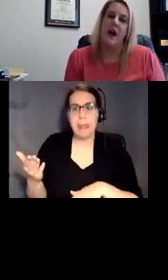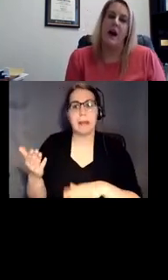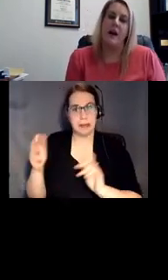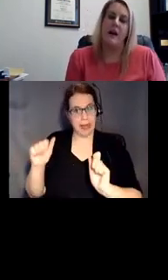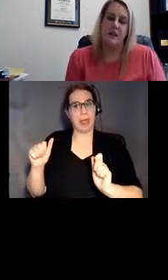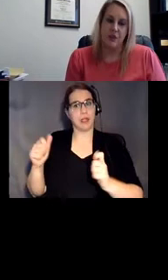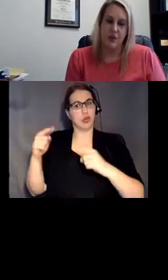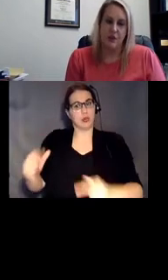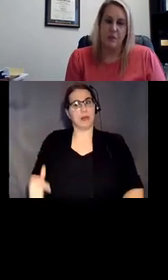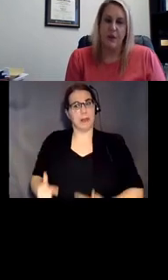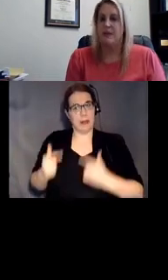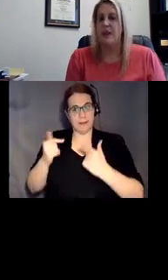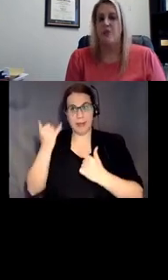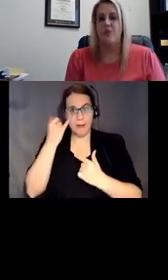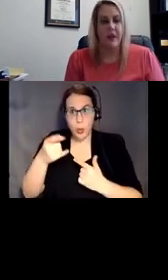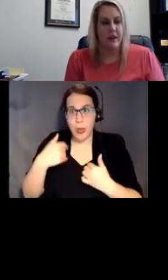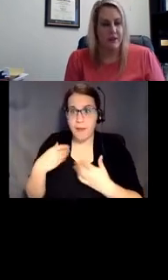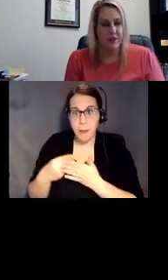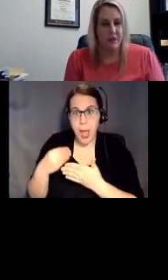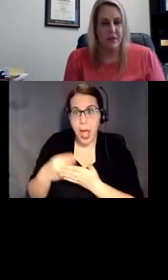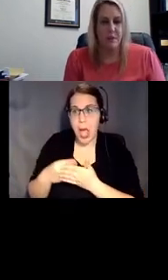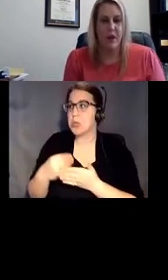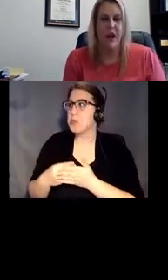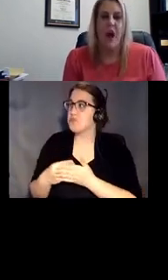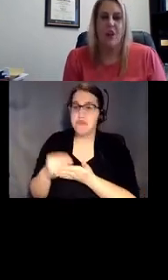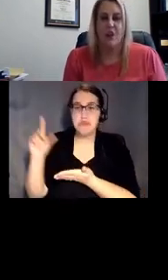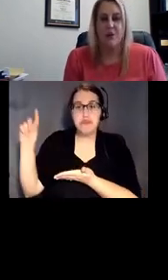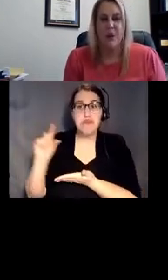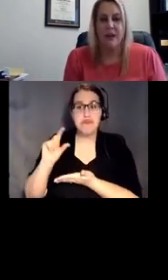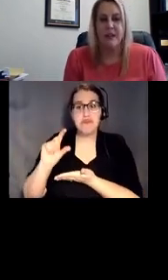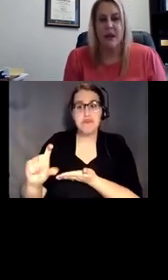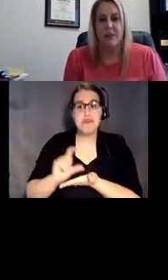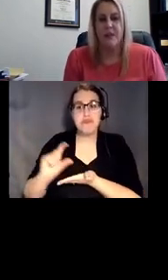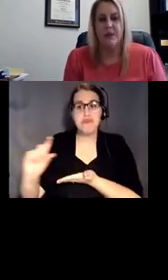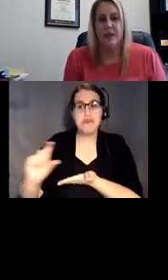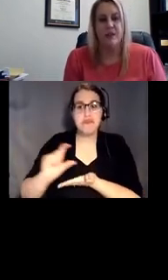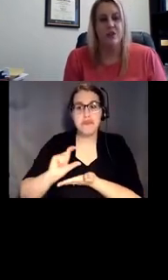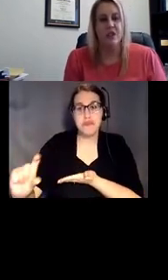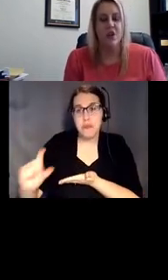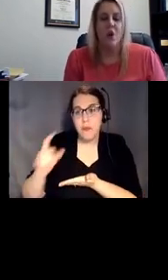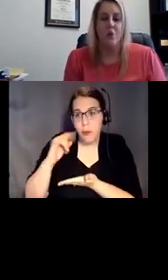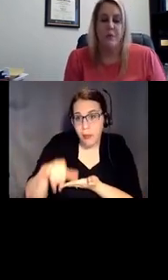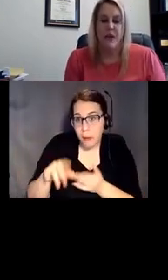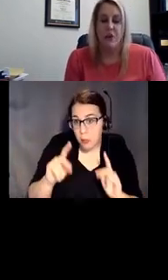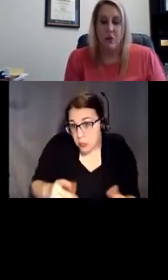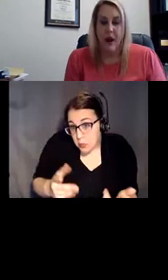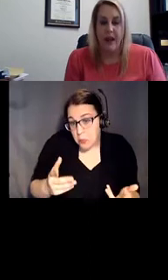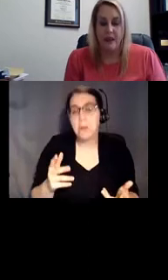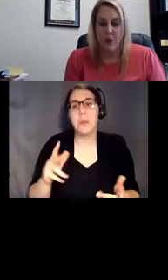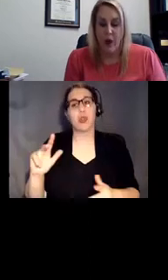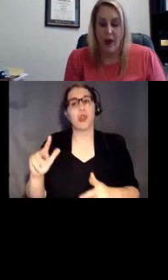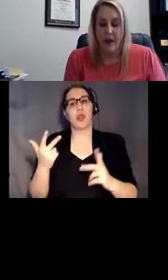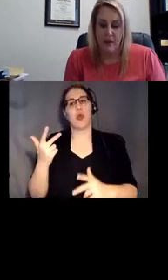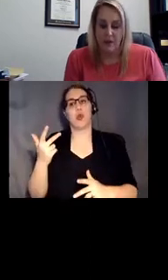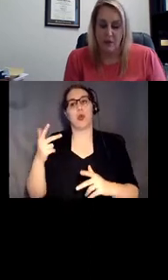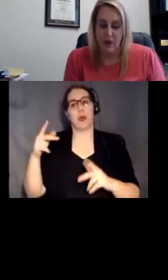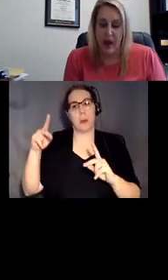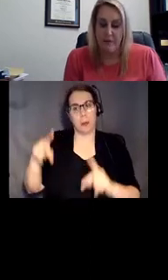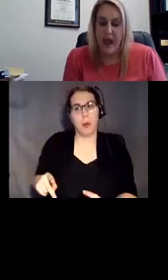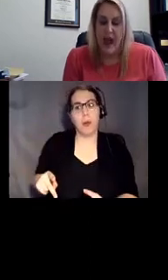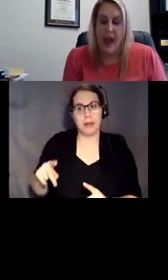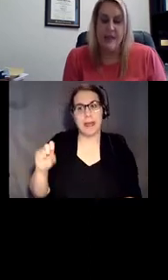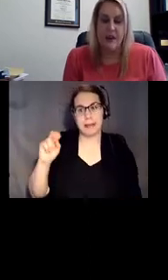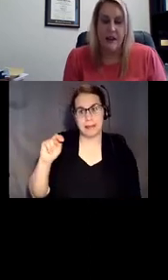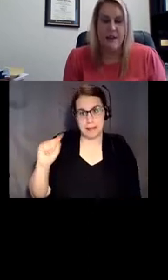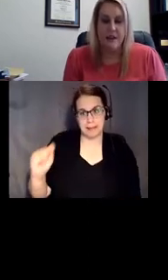had additional monies that you wanted to fund for someone. A third-party supplemental needs trust would be a great way to do